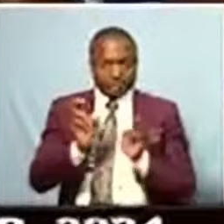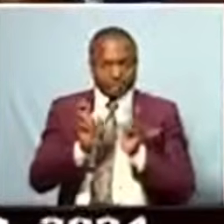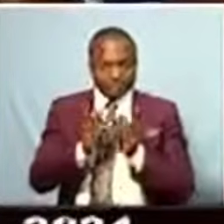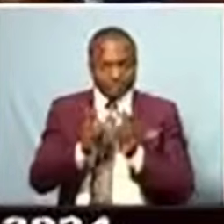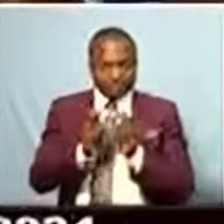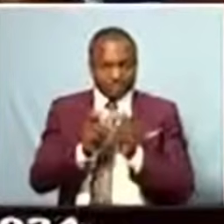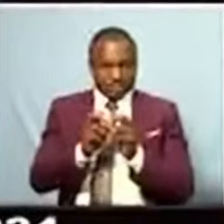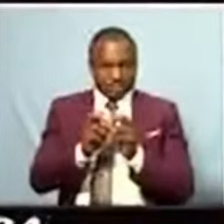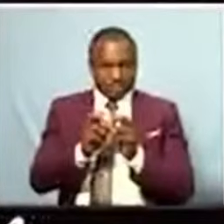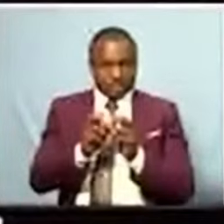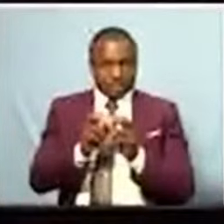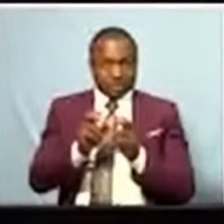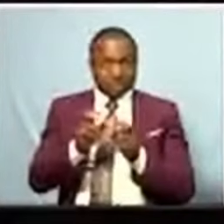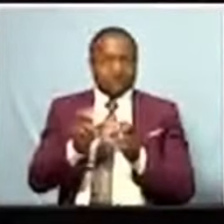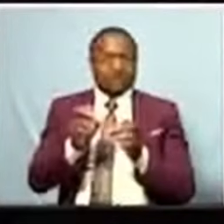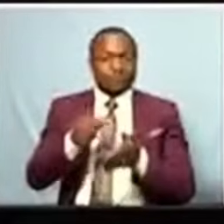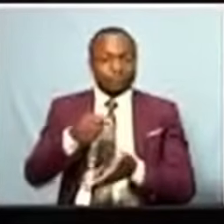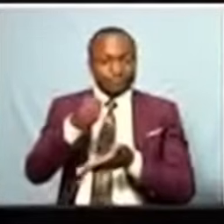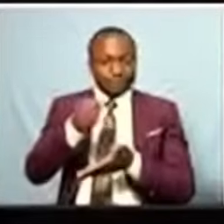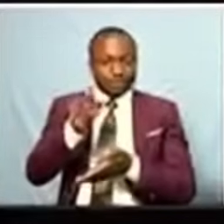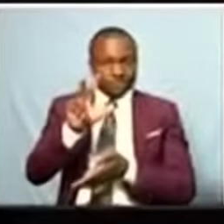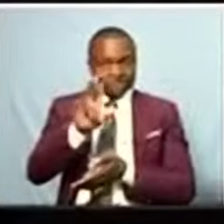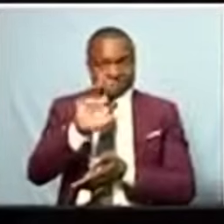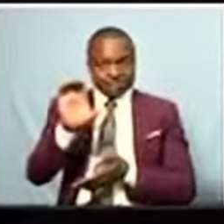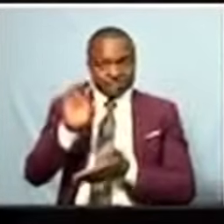was $300 million.